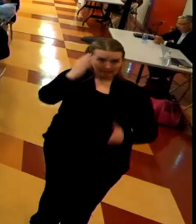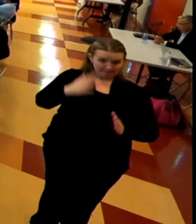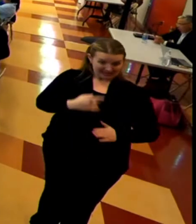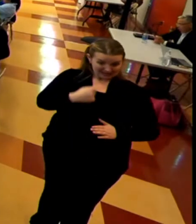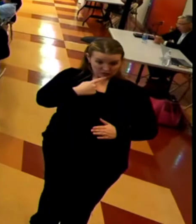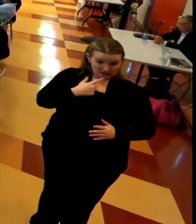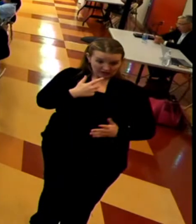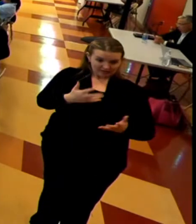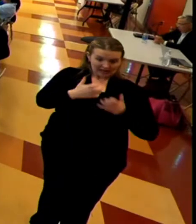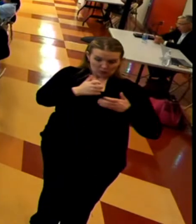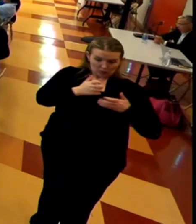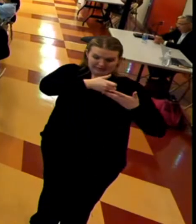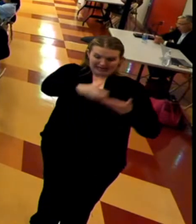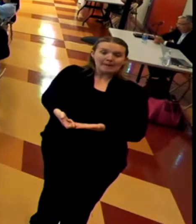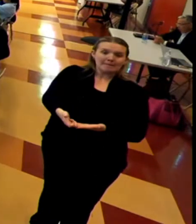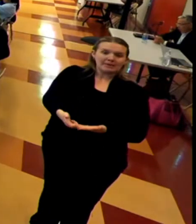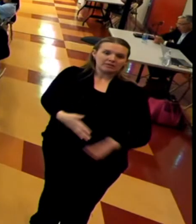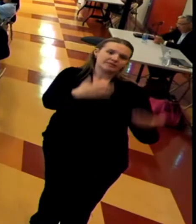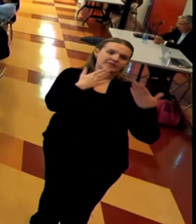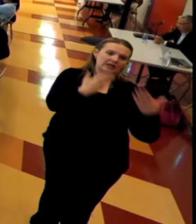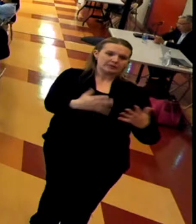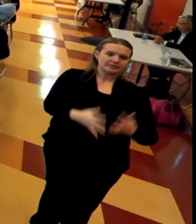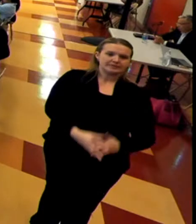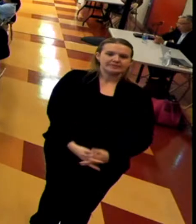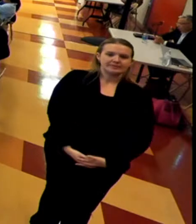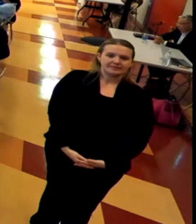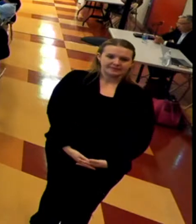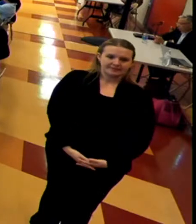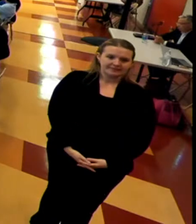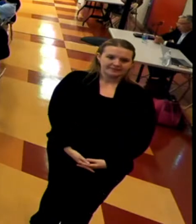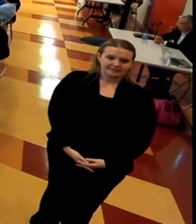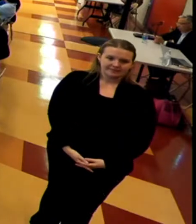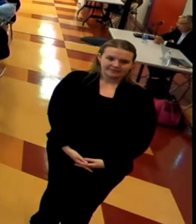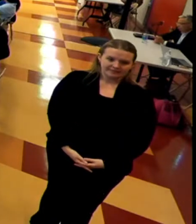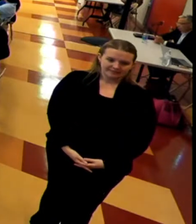wanted to help them. Thank you.